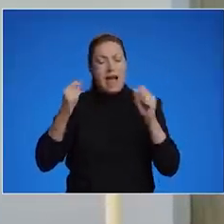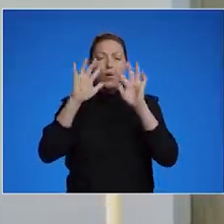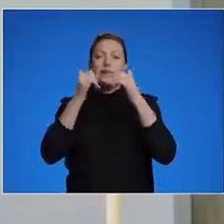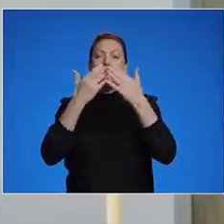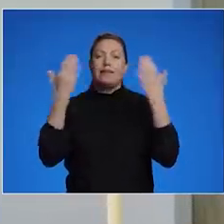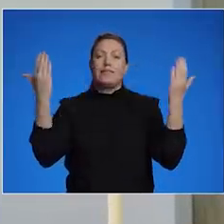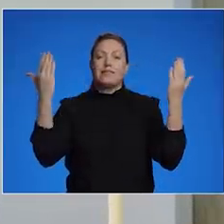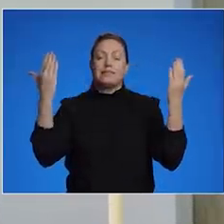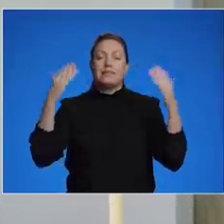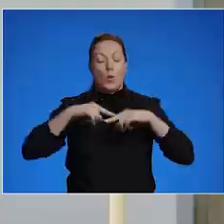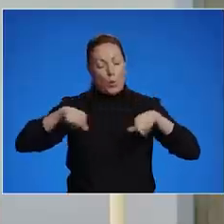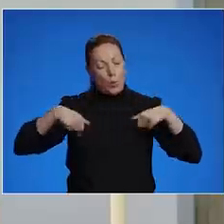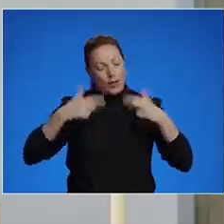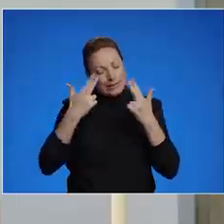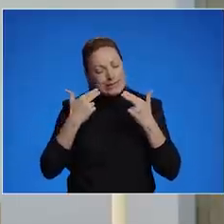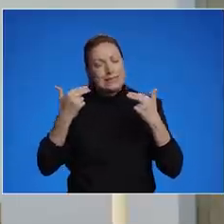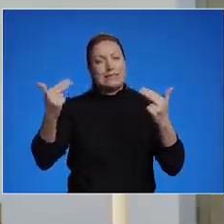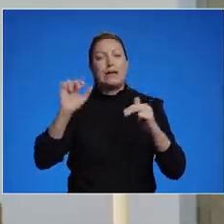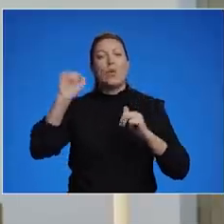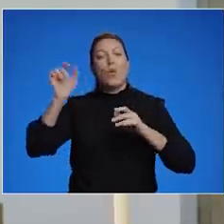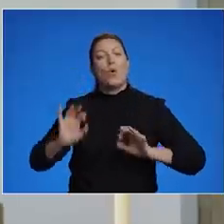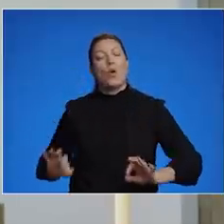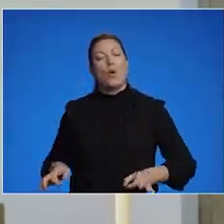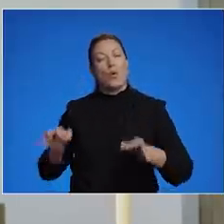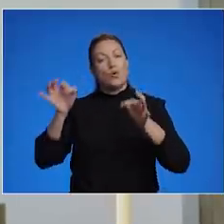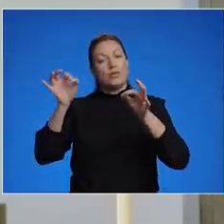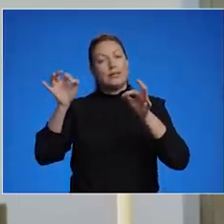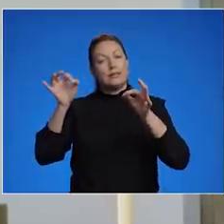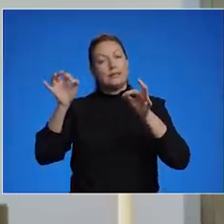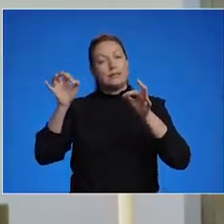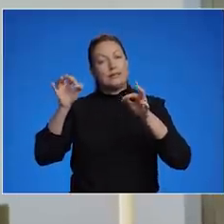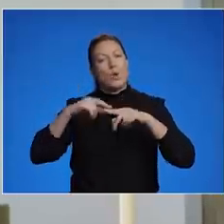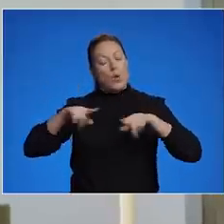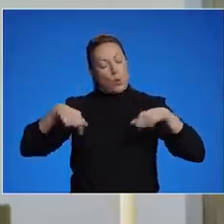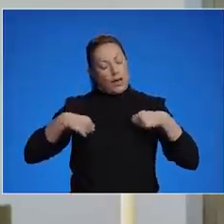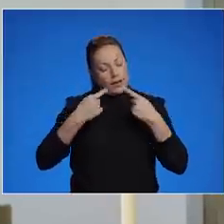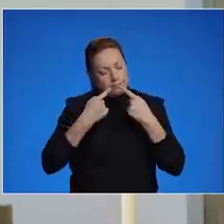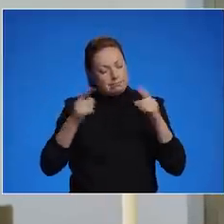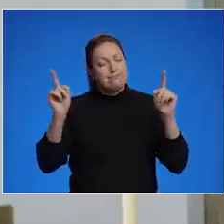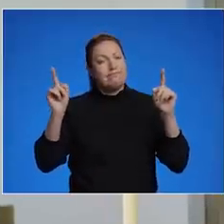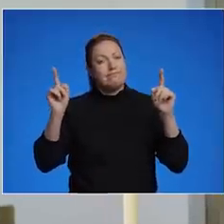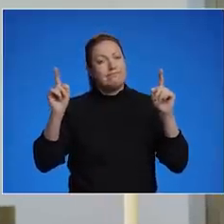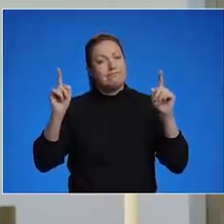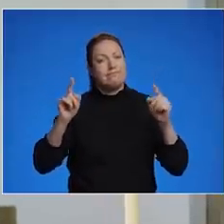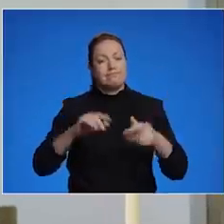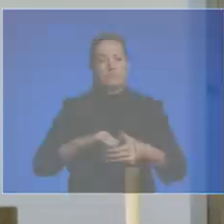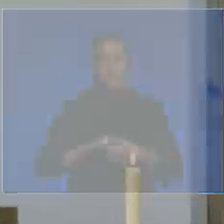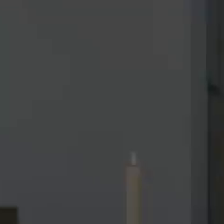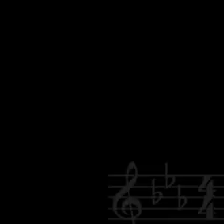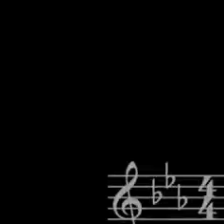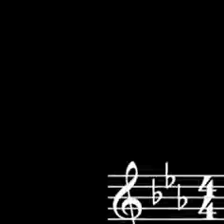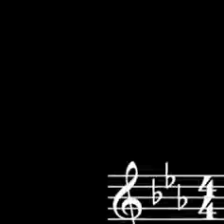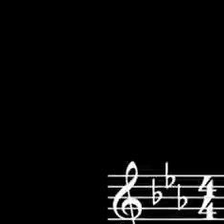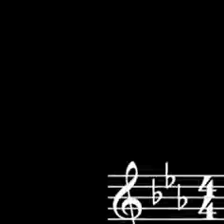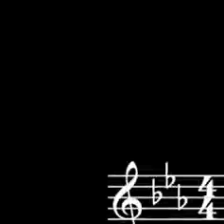with all the hosts and powers of heaven We sing the hymn of your glory As without end we acclaim